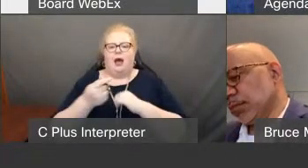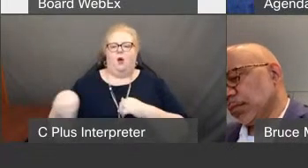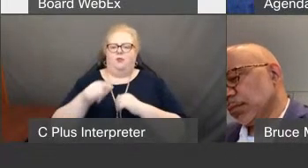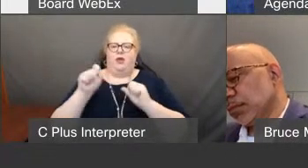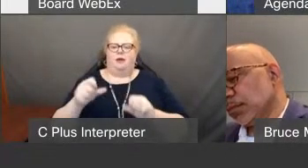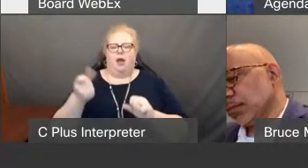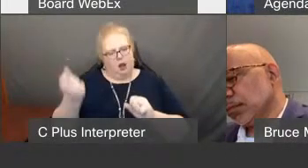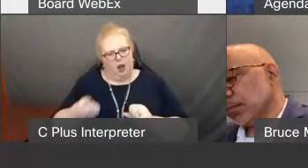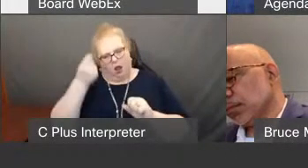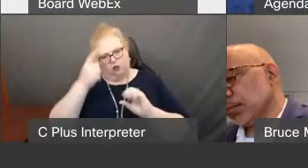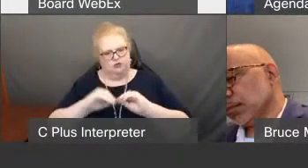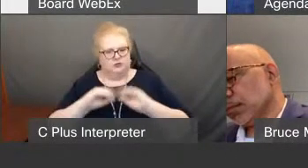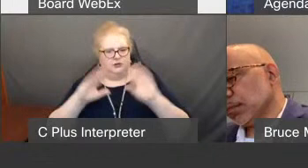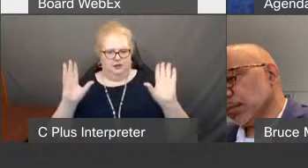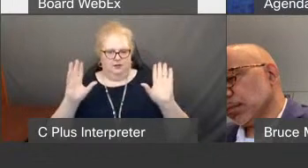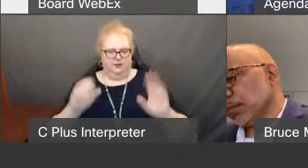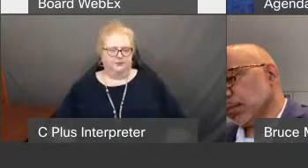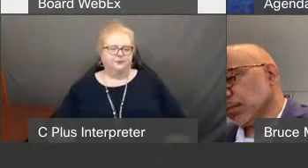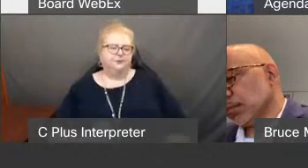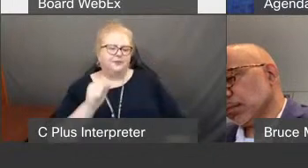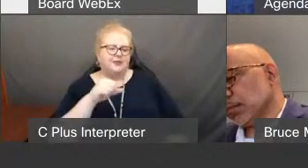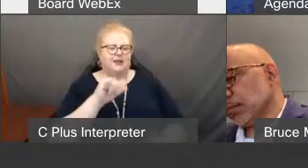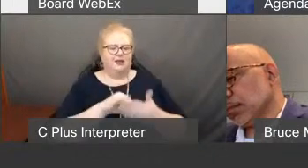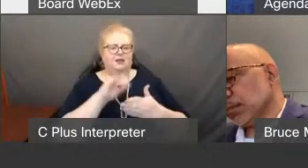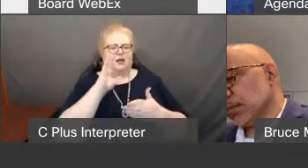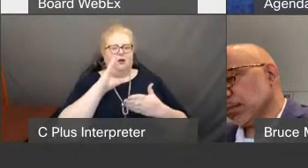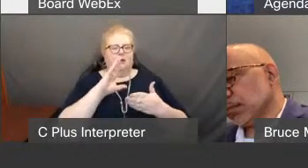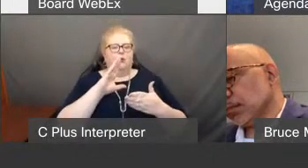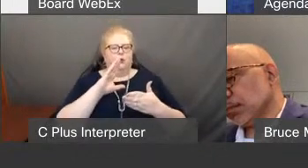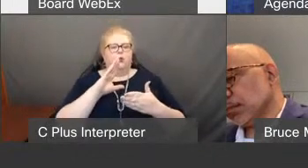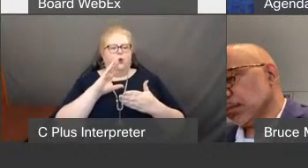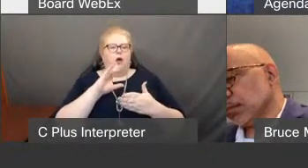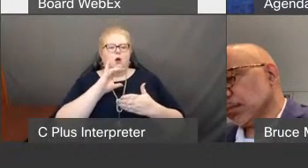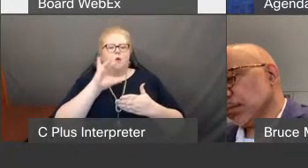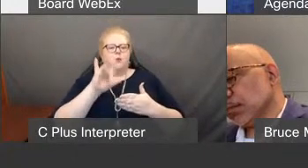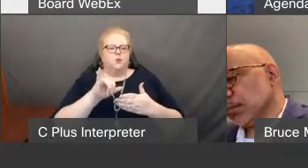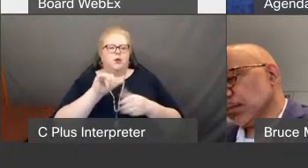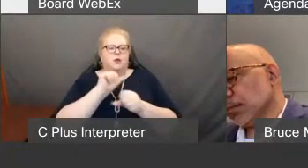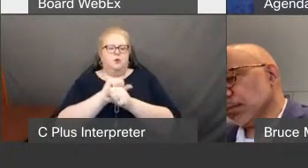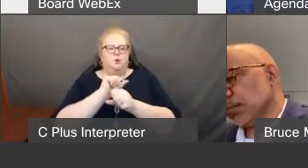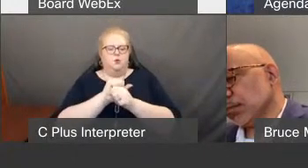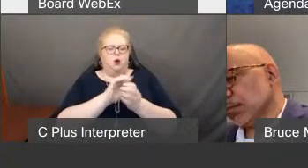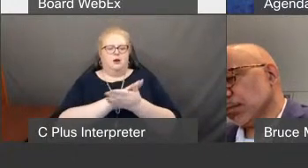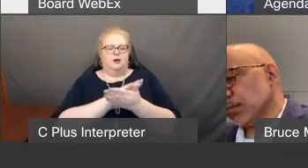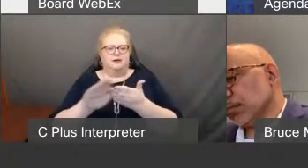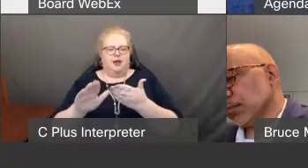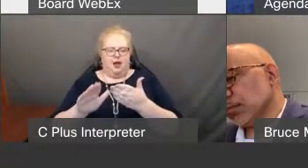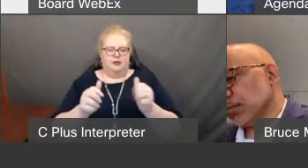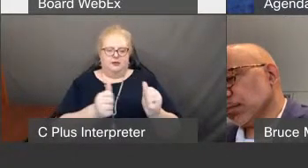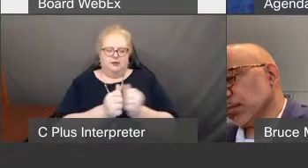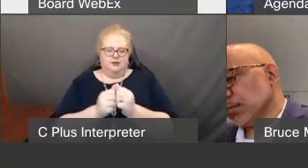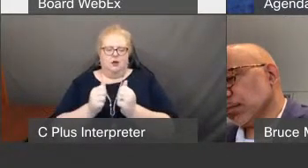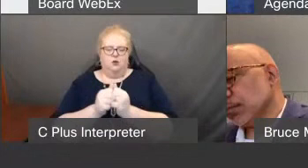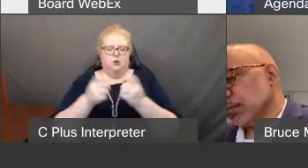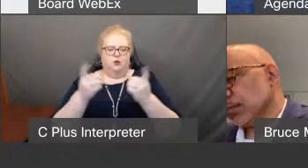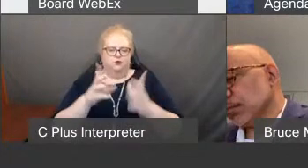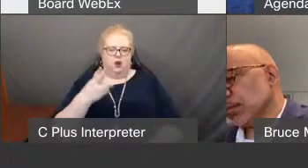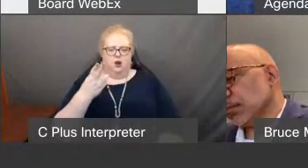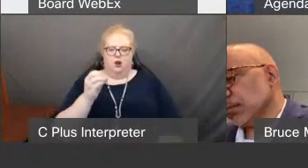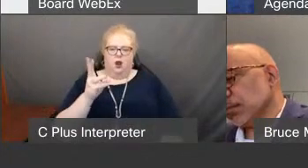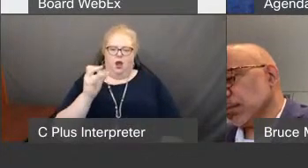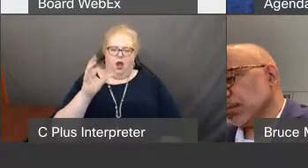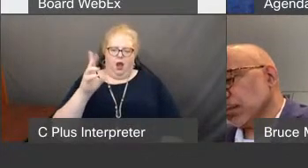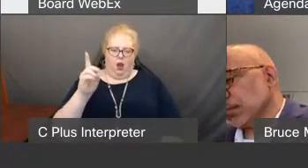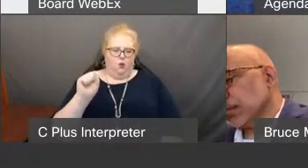Yes, ma'am. This will dovetail nicely with Director Howard's existing programming and keeping with what you just shared, Housing First, and the